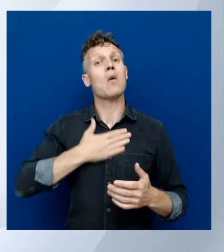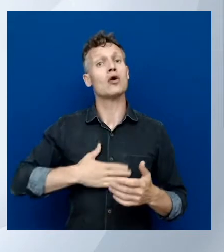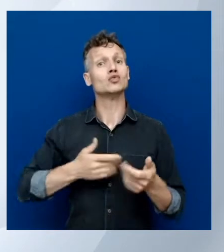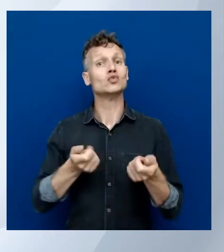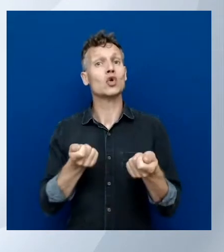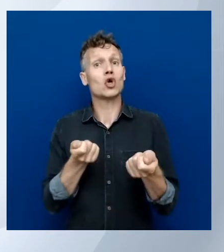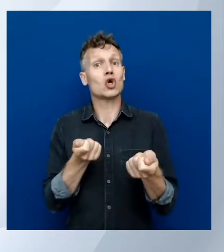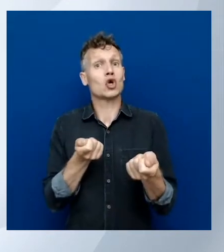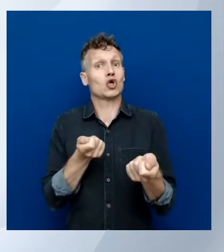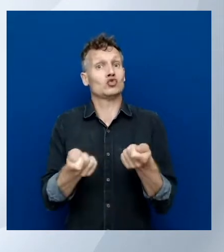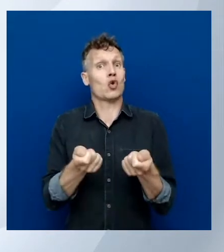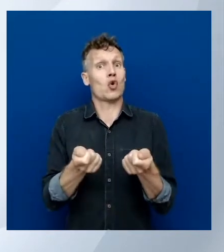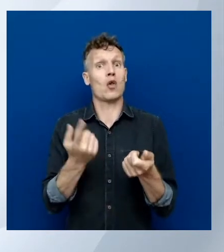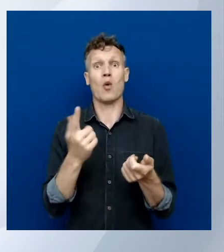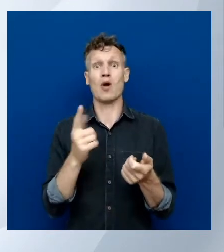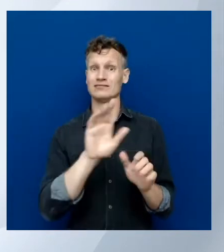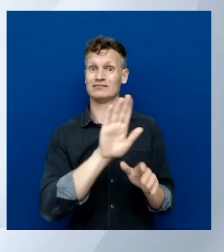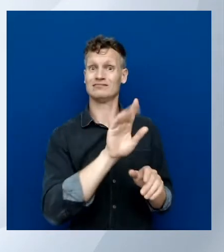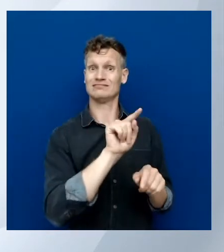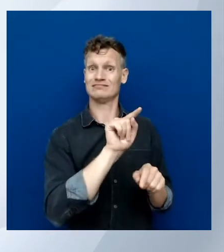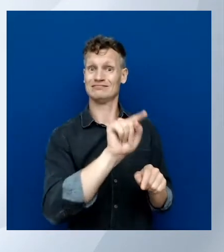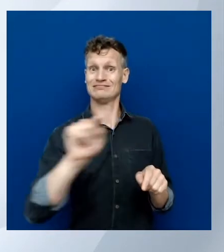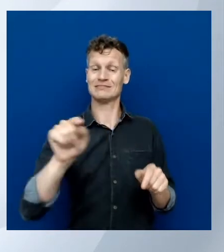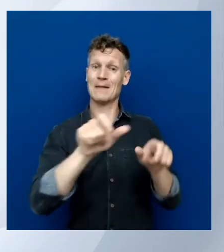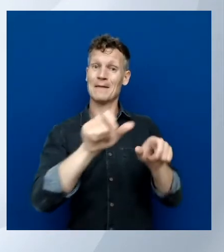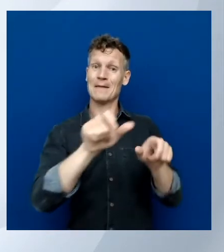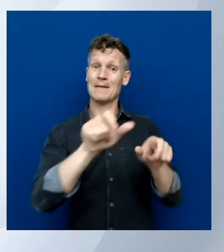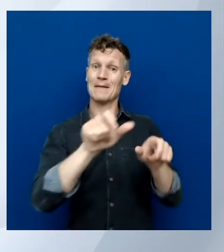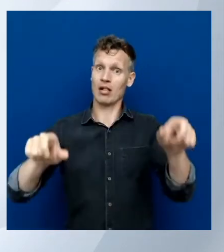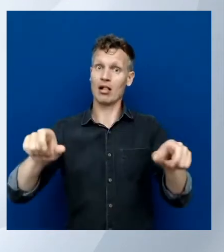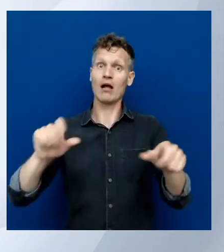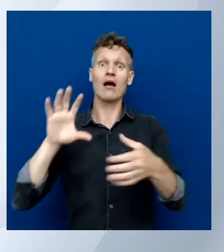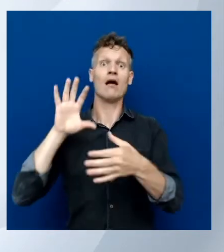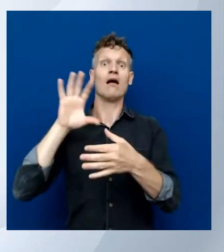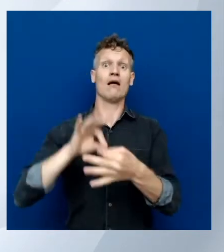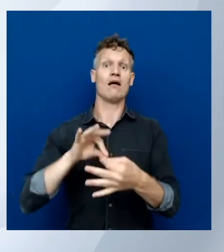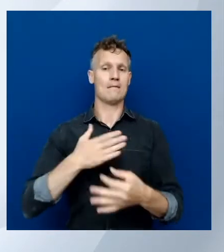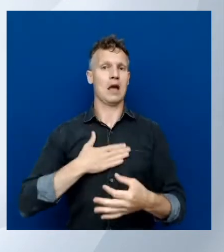doing on the clusters that I am responsible for.